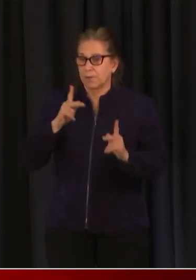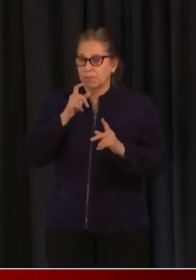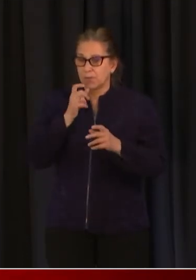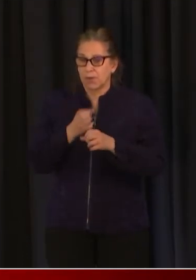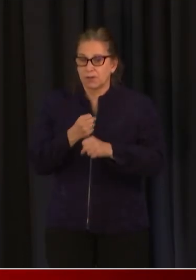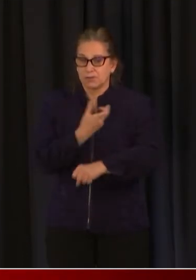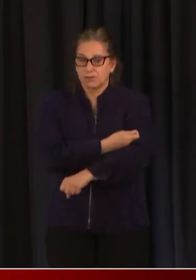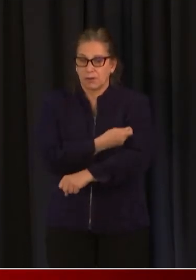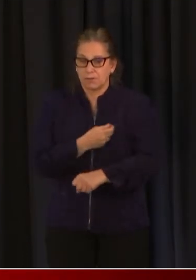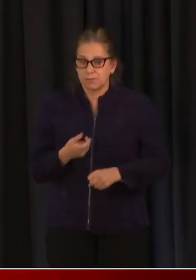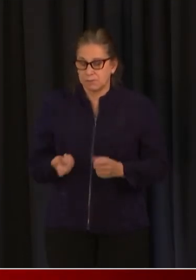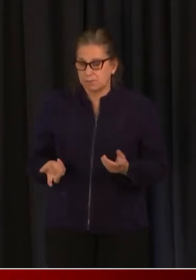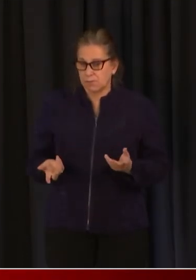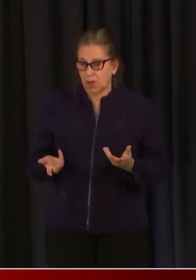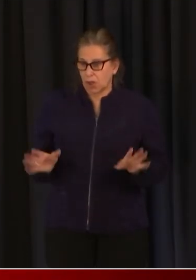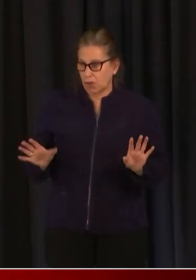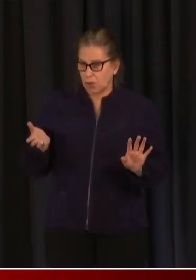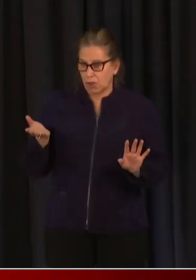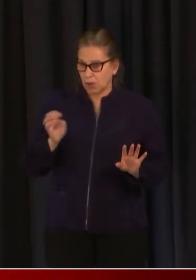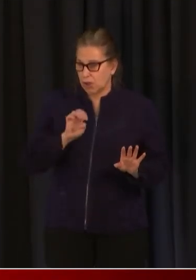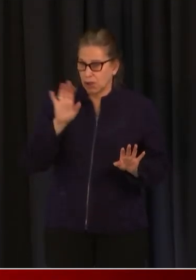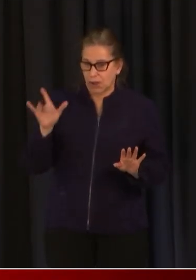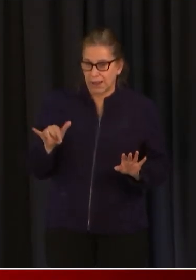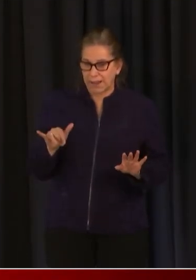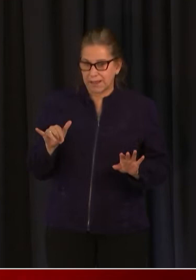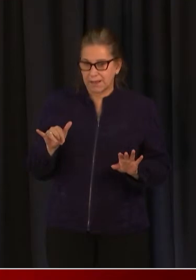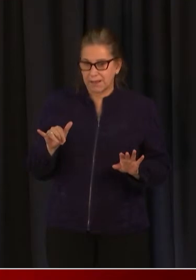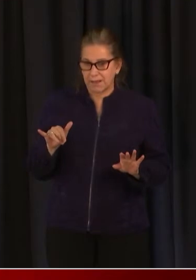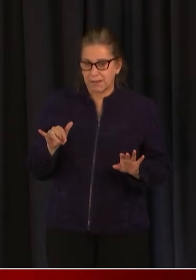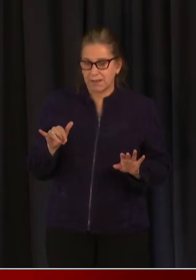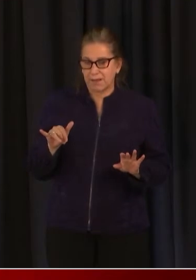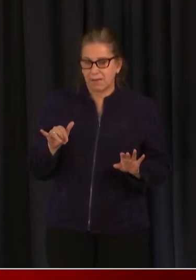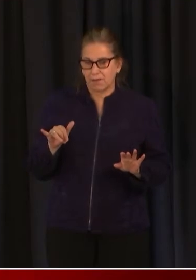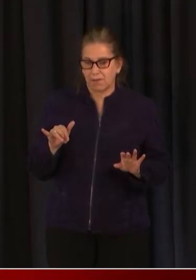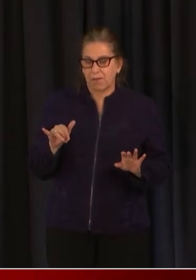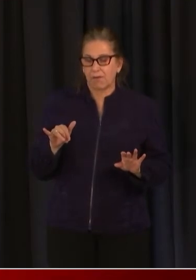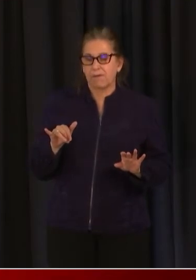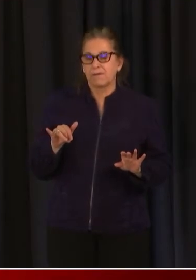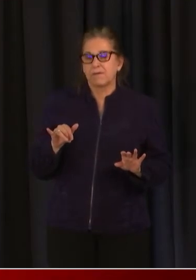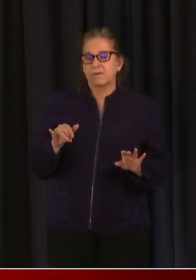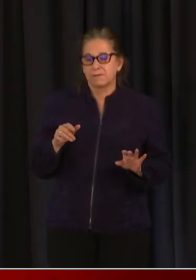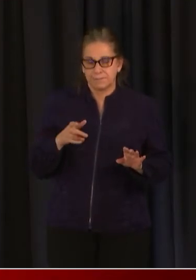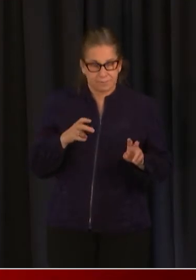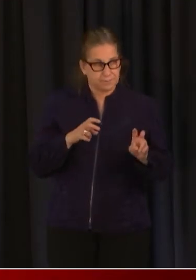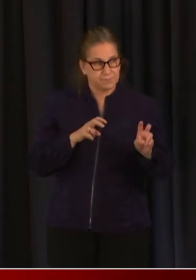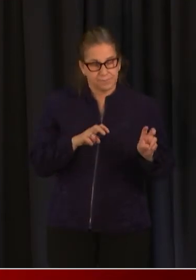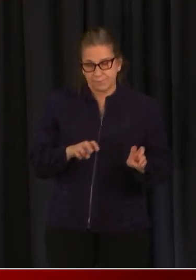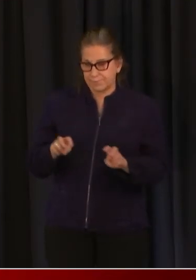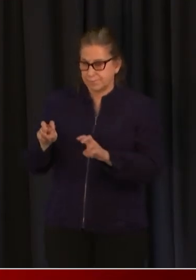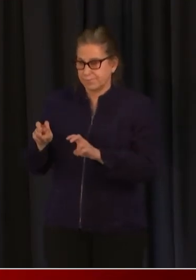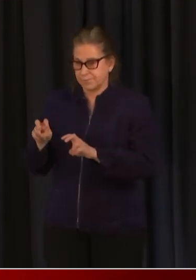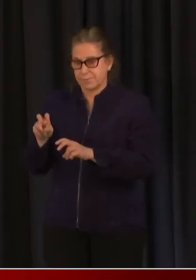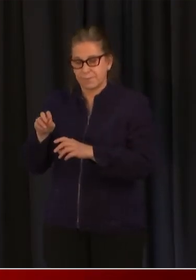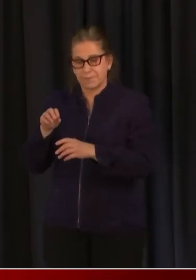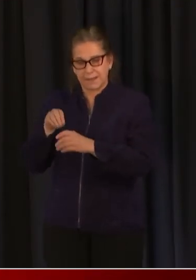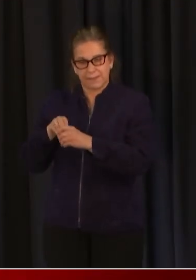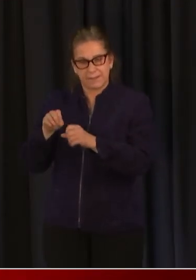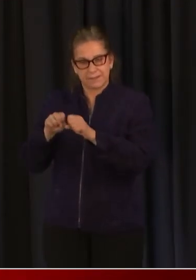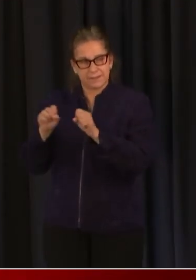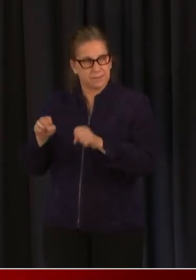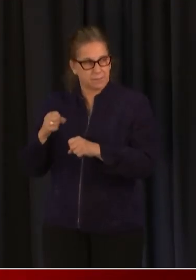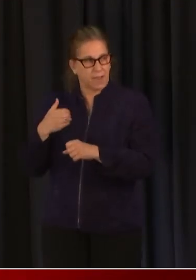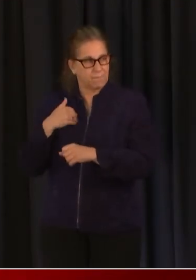expressed interest in the vaccine very early on, have moved into the system. They've gotten appointments. They've gotten invitation for appointments. And so we started to